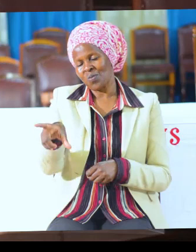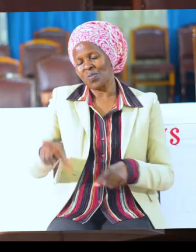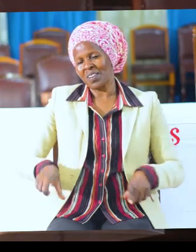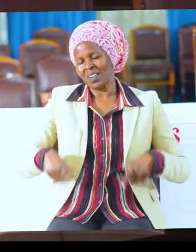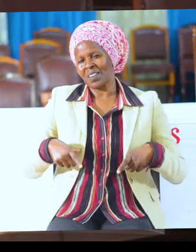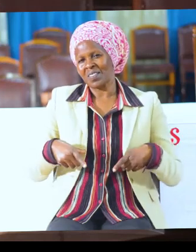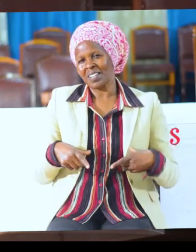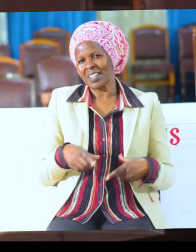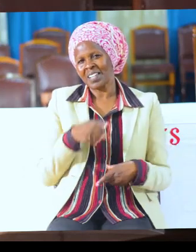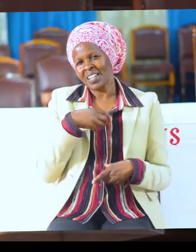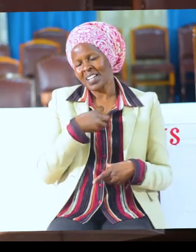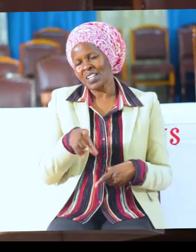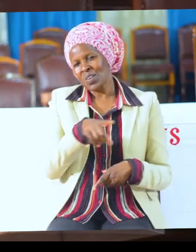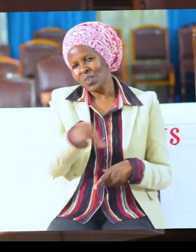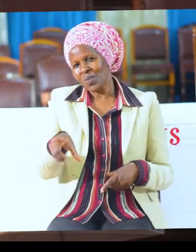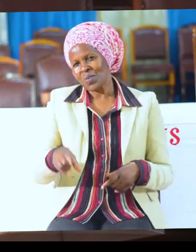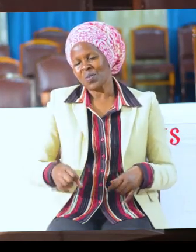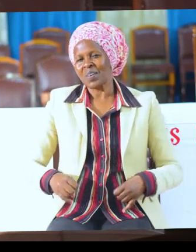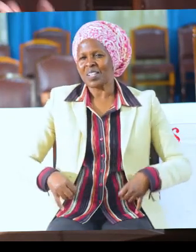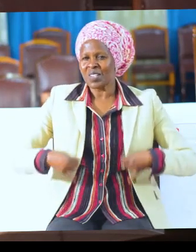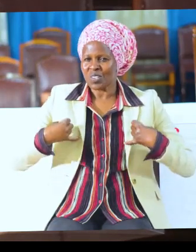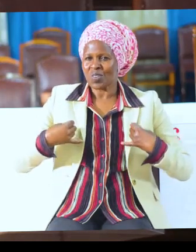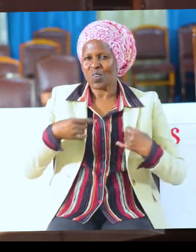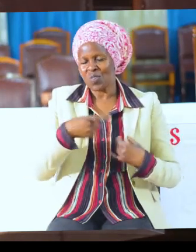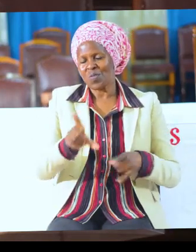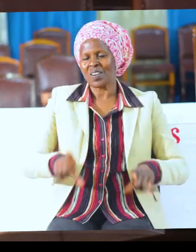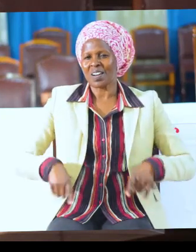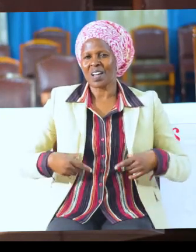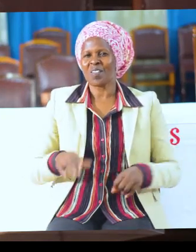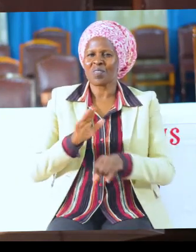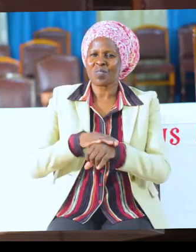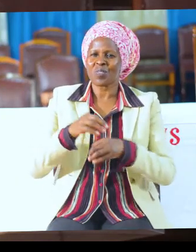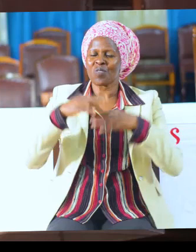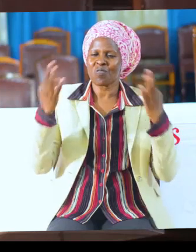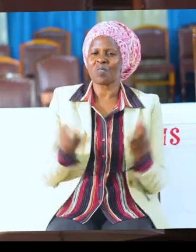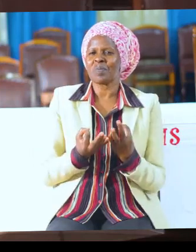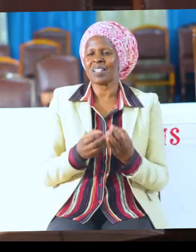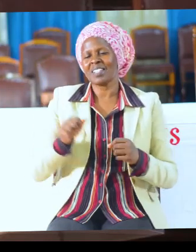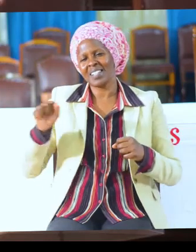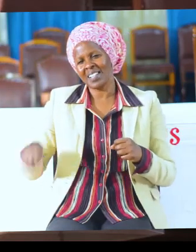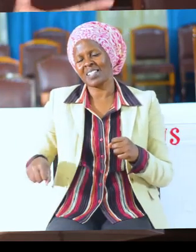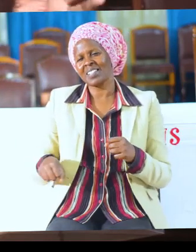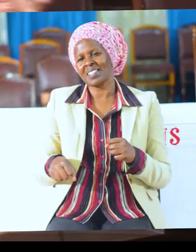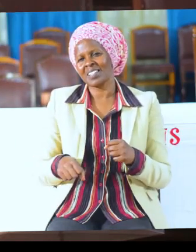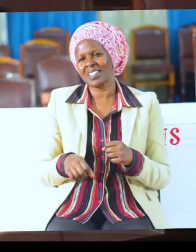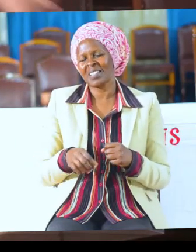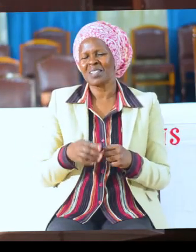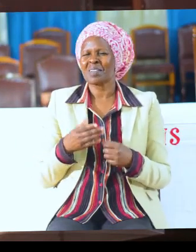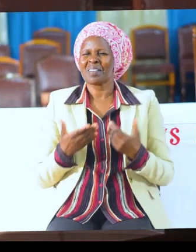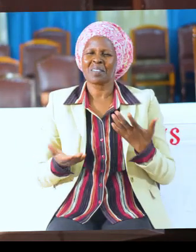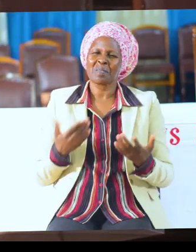are able to enjoy it. Yes, we have good families. The Lord has given us, you know, good families. Yes, some people may say